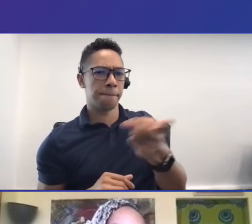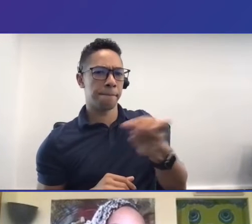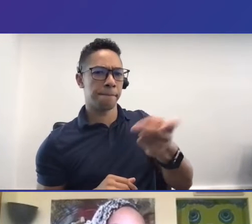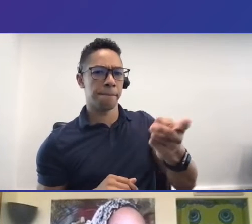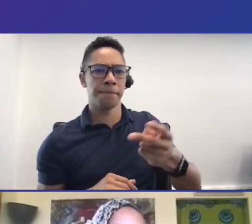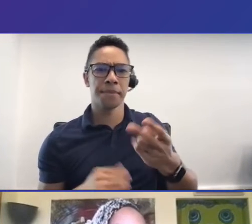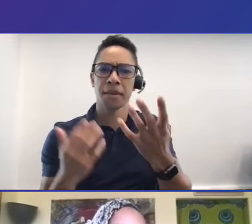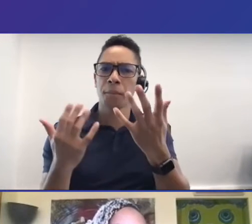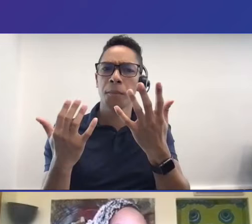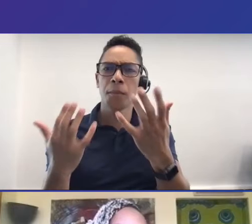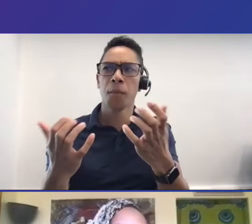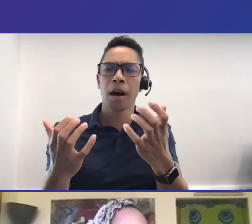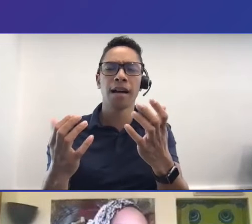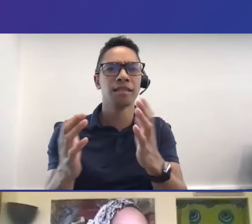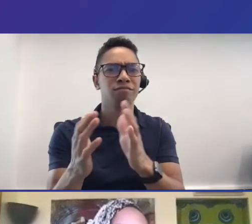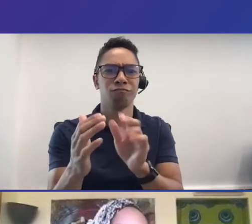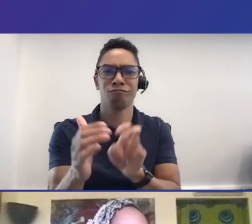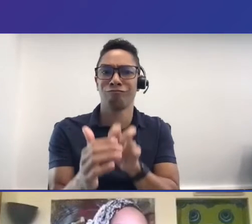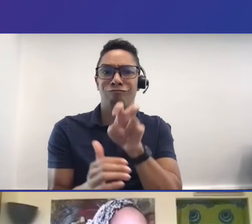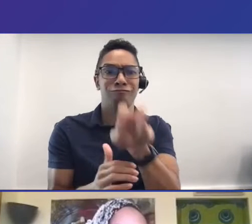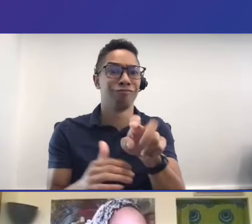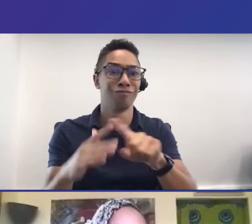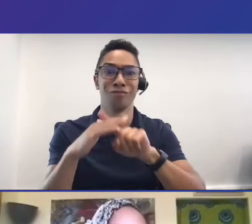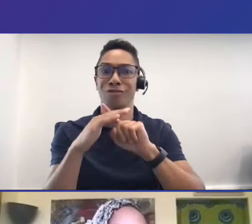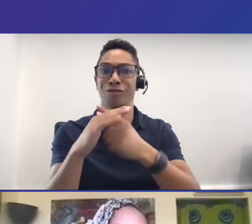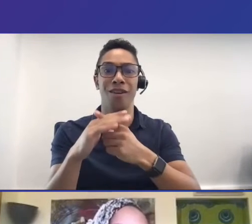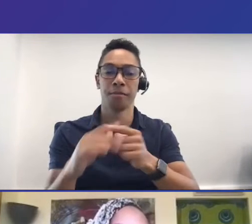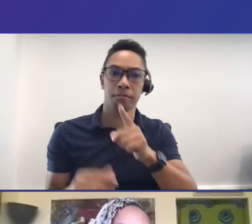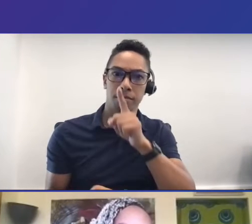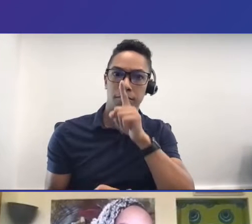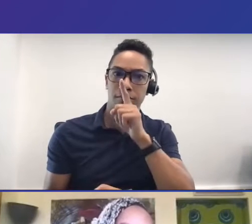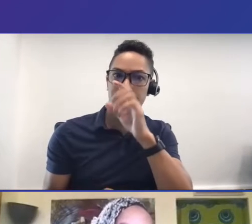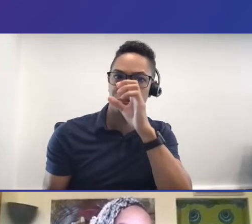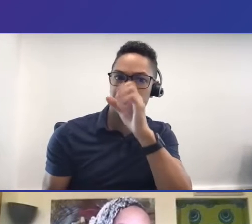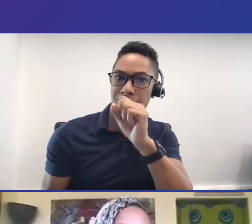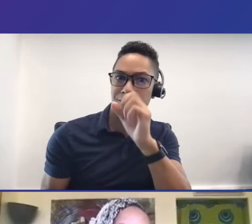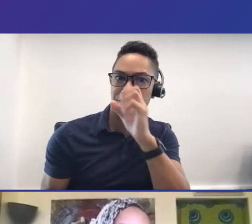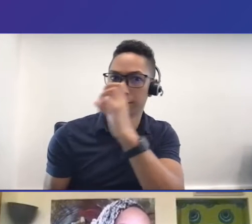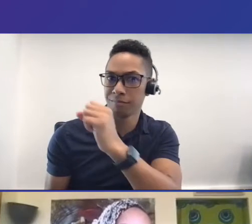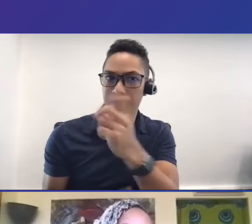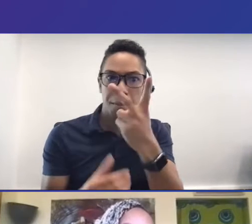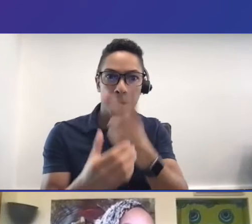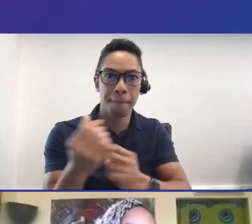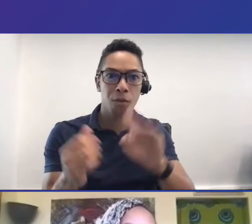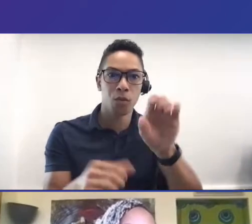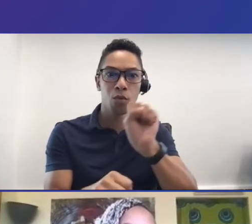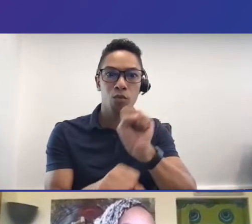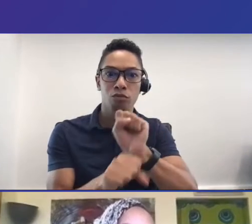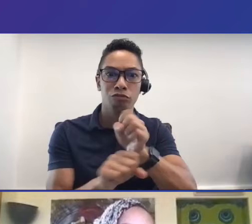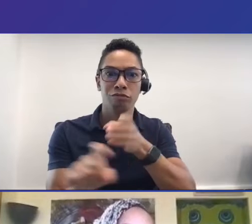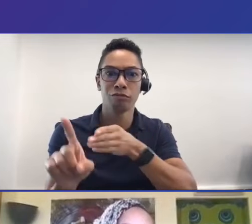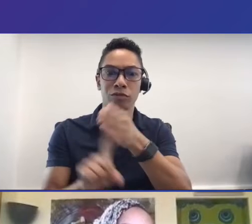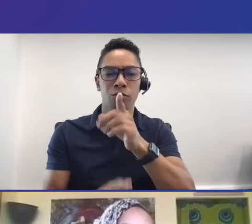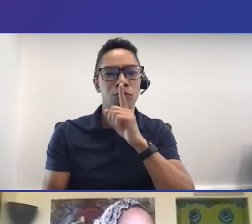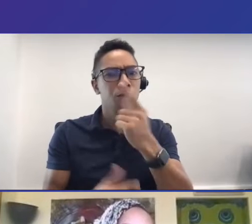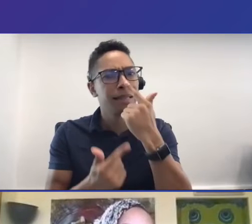want to just launch right in. I'm very interested in both of your careers. I think you both have had very interesting, like from what